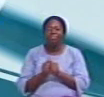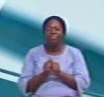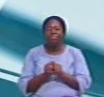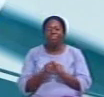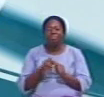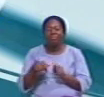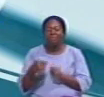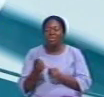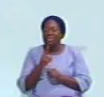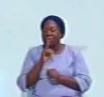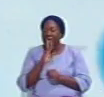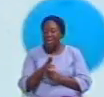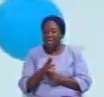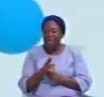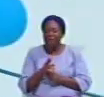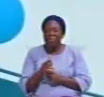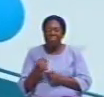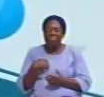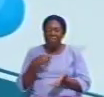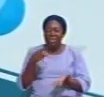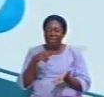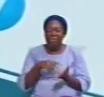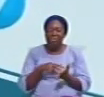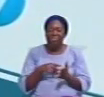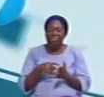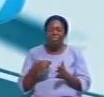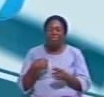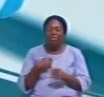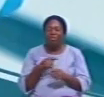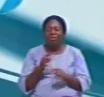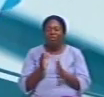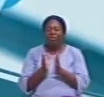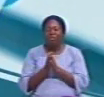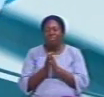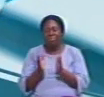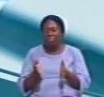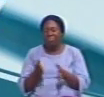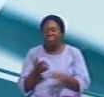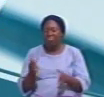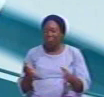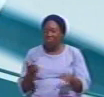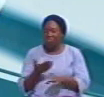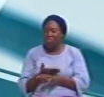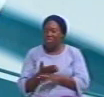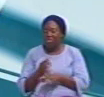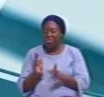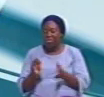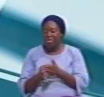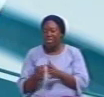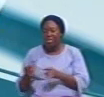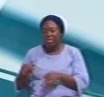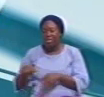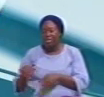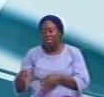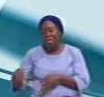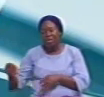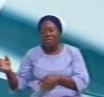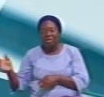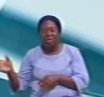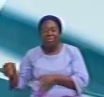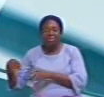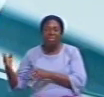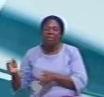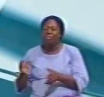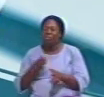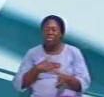Wherever you are, we rise up. Want to appeal to those that are still outside. Please find yourself inside. We are